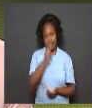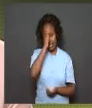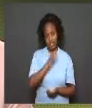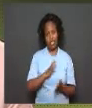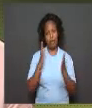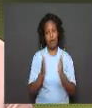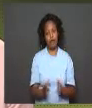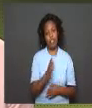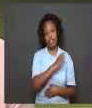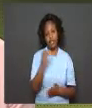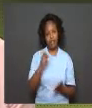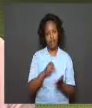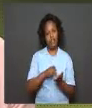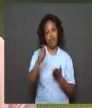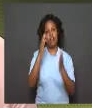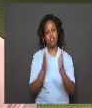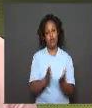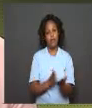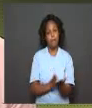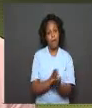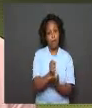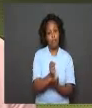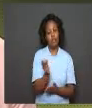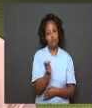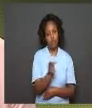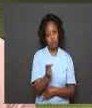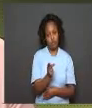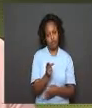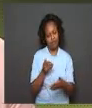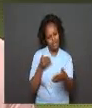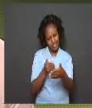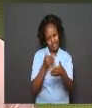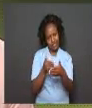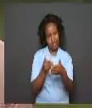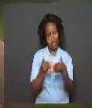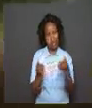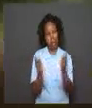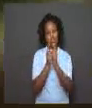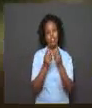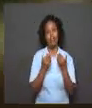Human and democratic rights are closely related.